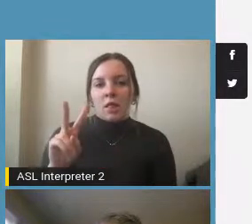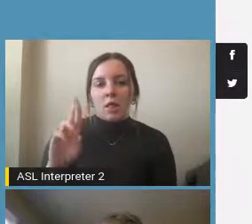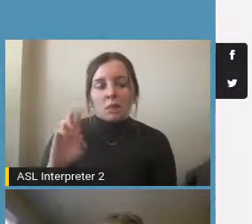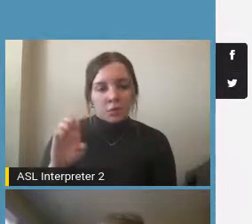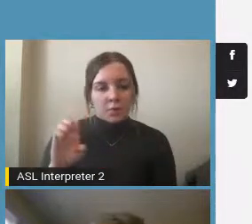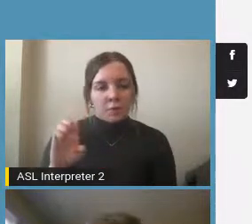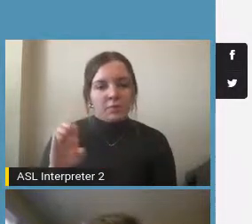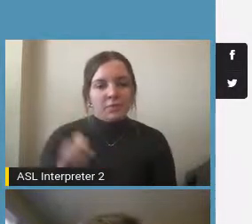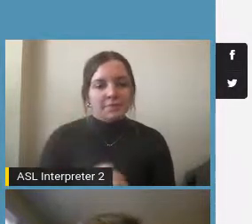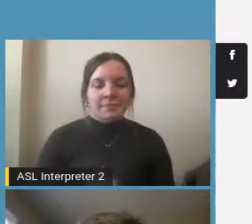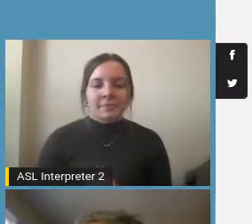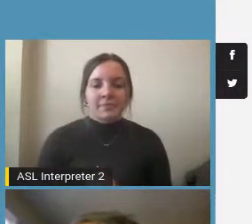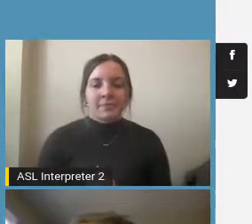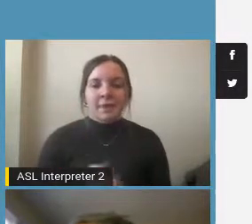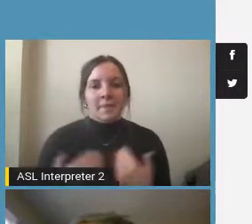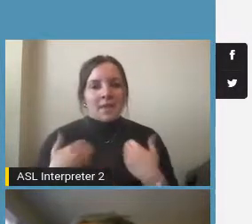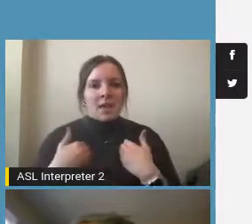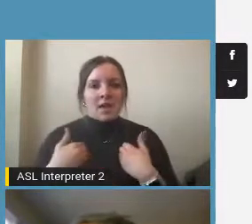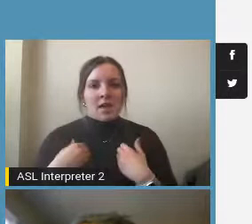there's a,